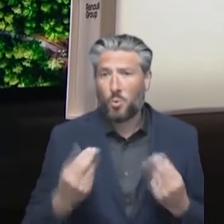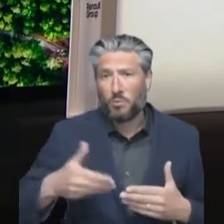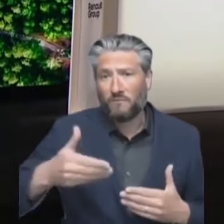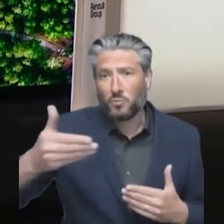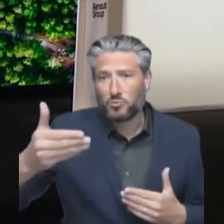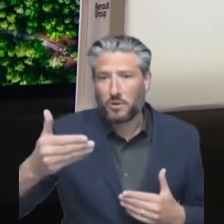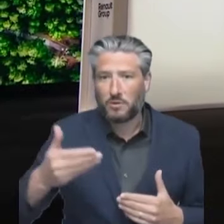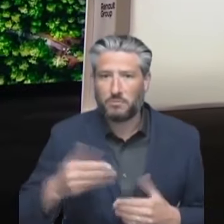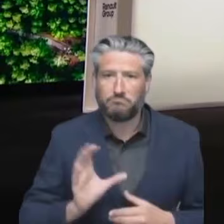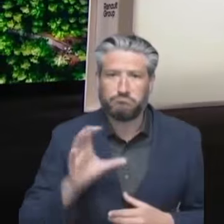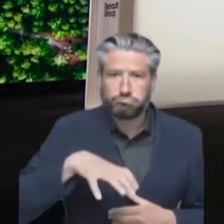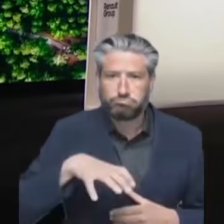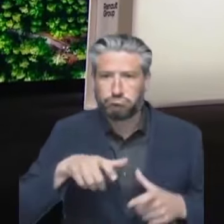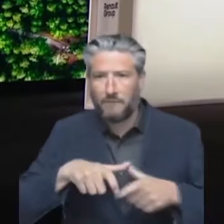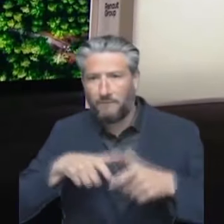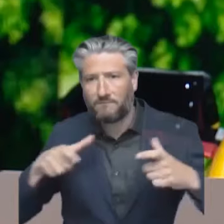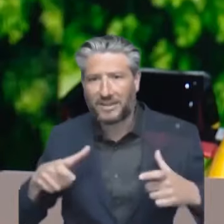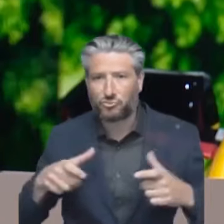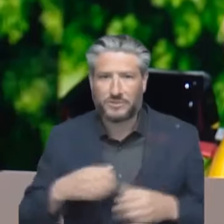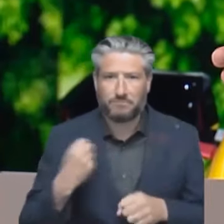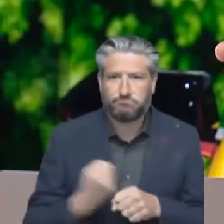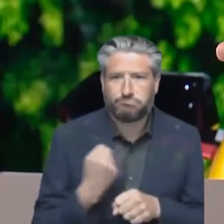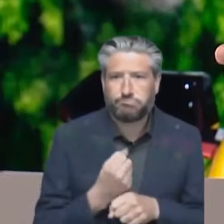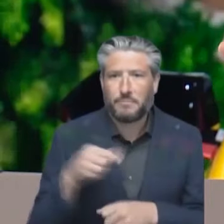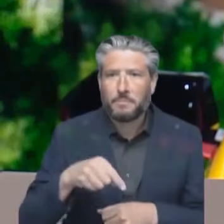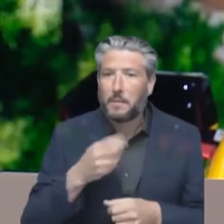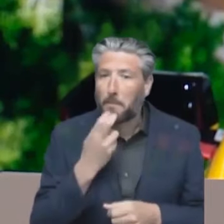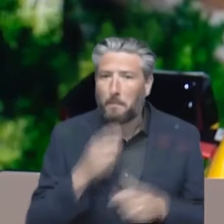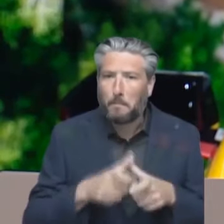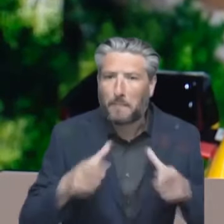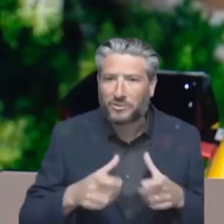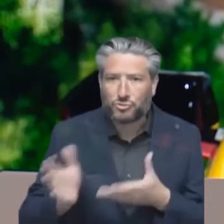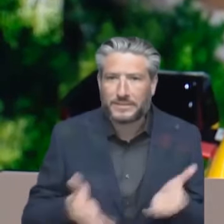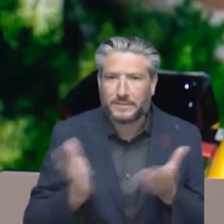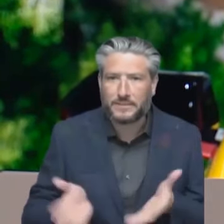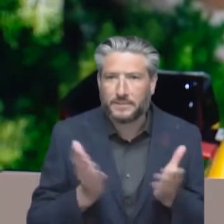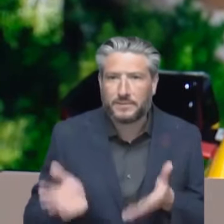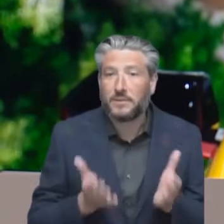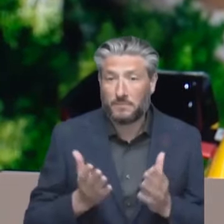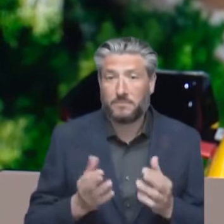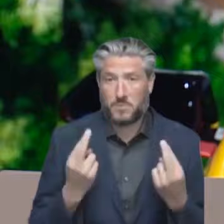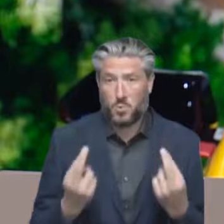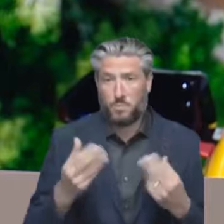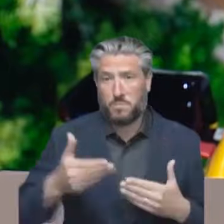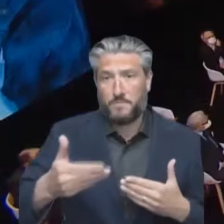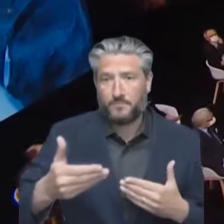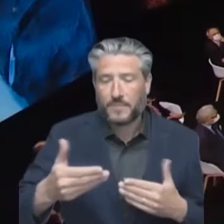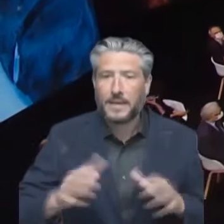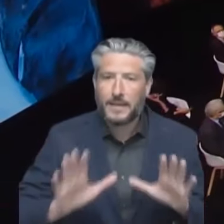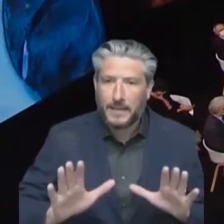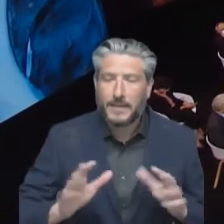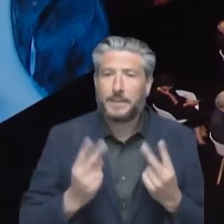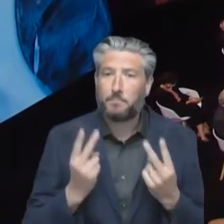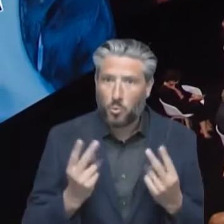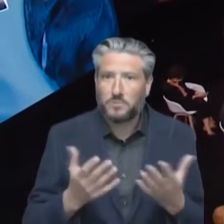with Plug Power also means infrastructure and getting decarbonized hydrogen, which you can do